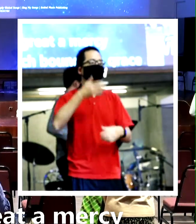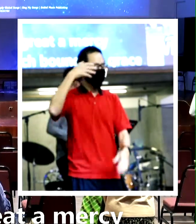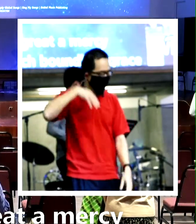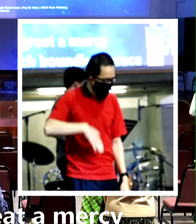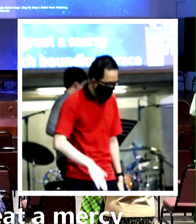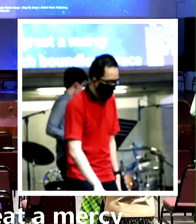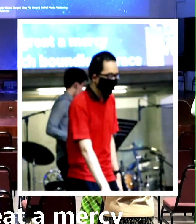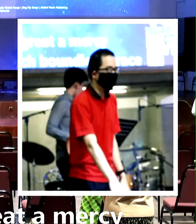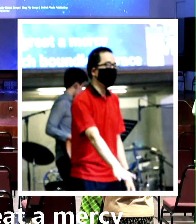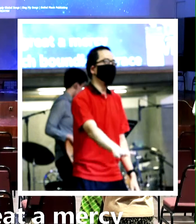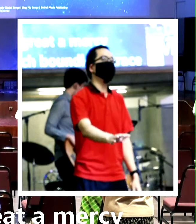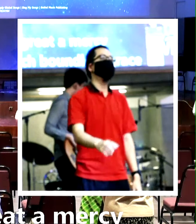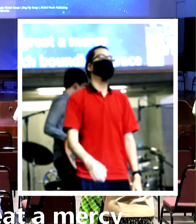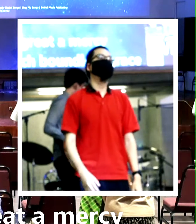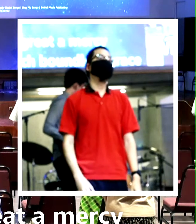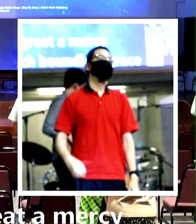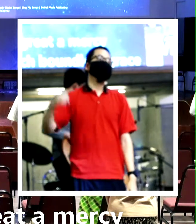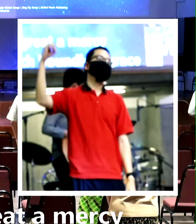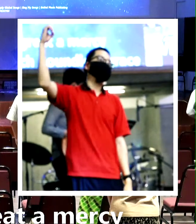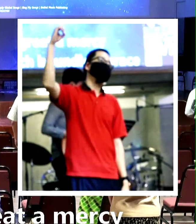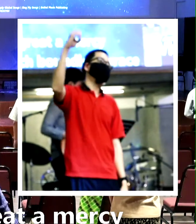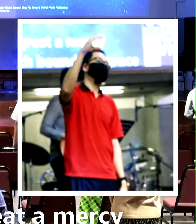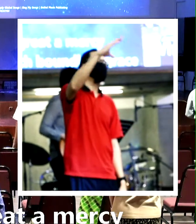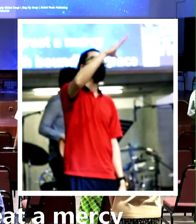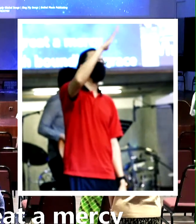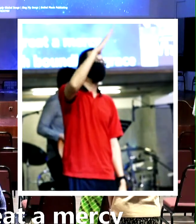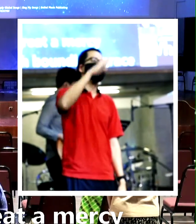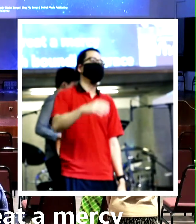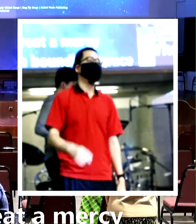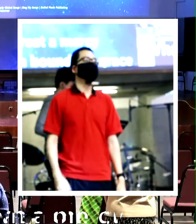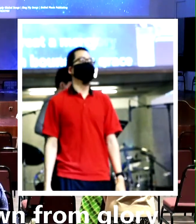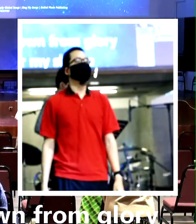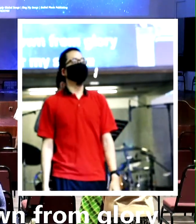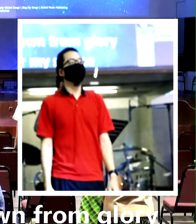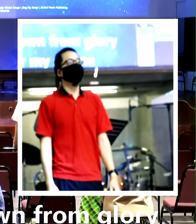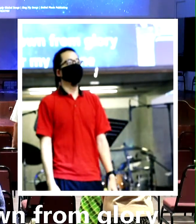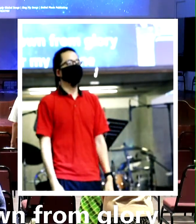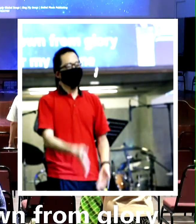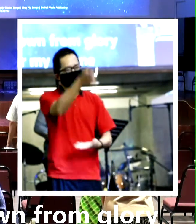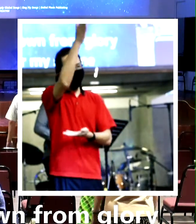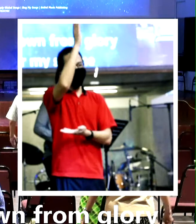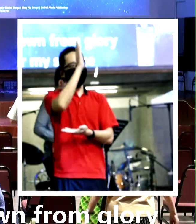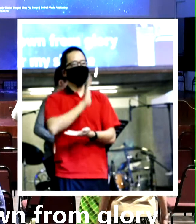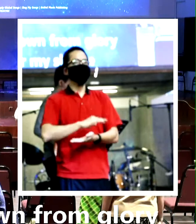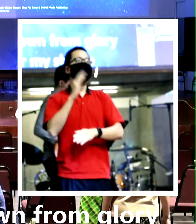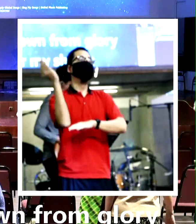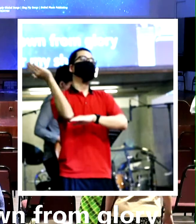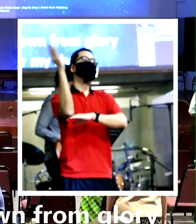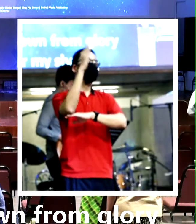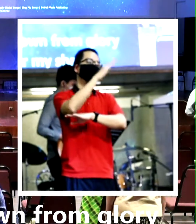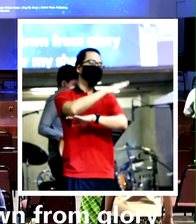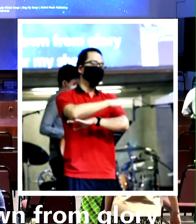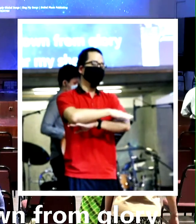heart could fathom such boundless grace? The God